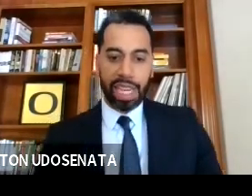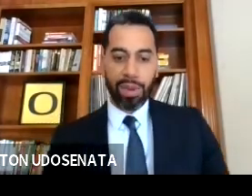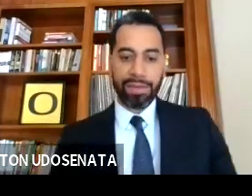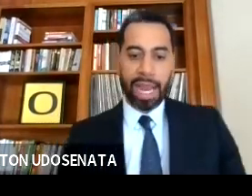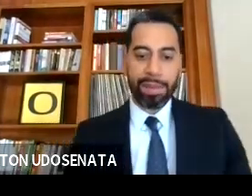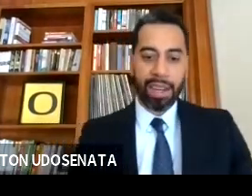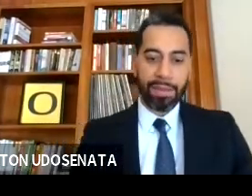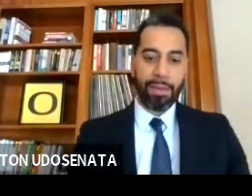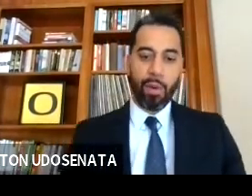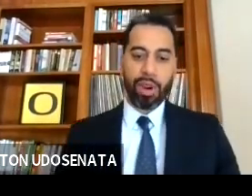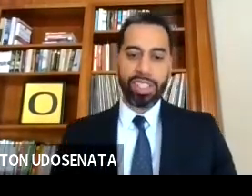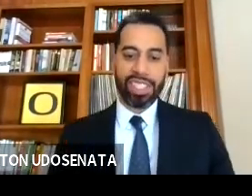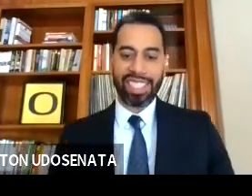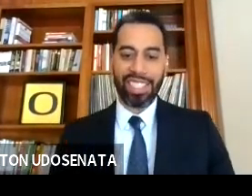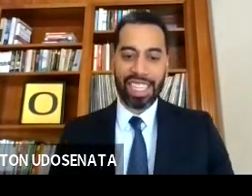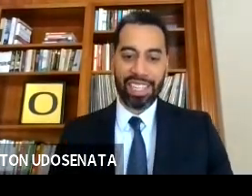So it looks like we've topped out at